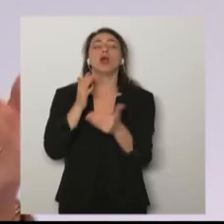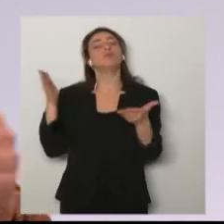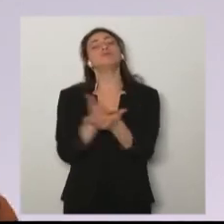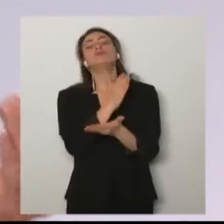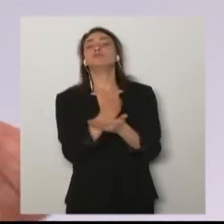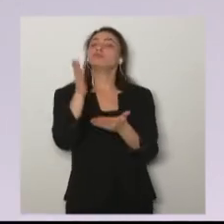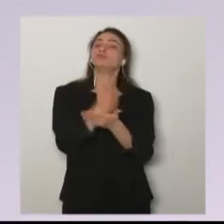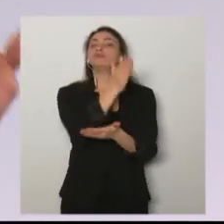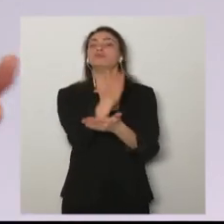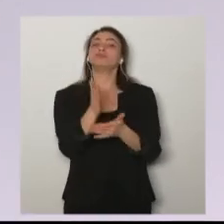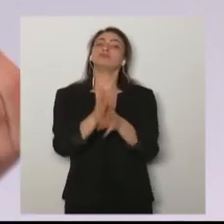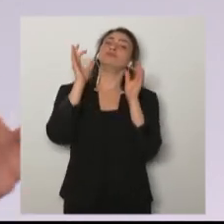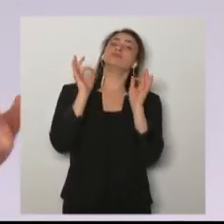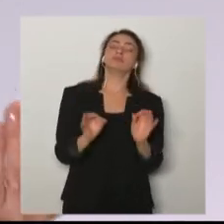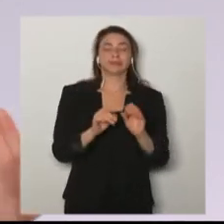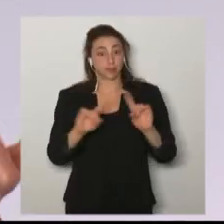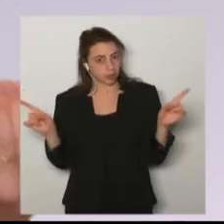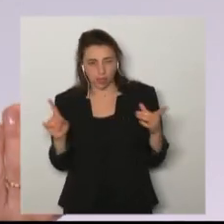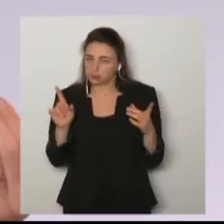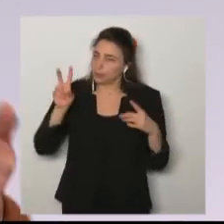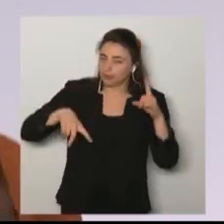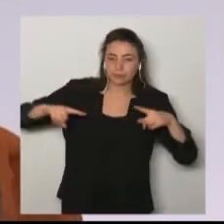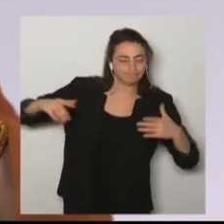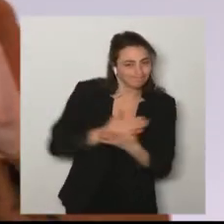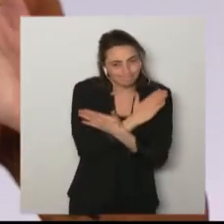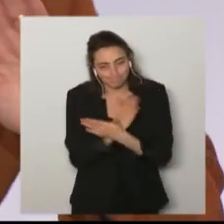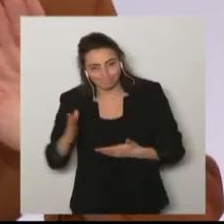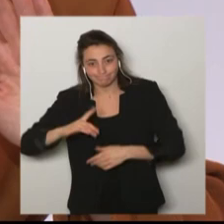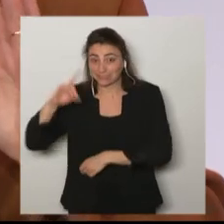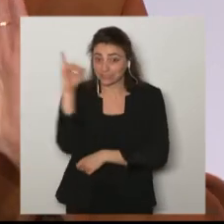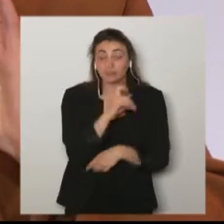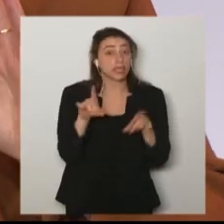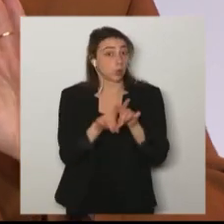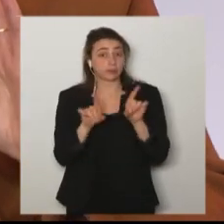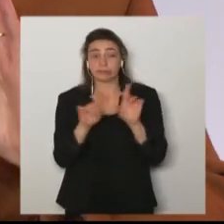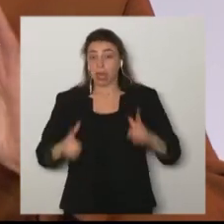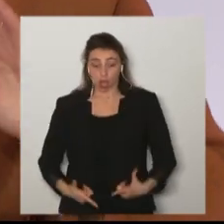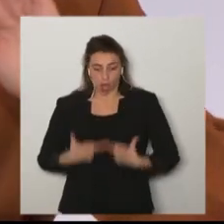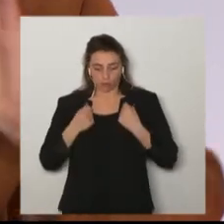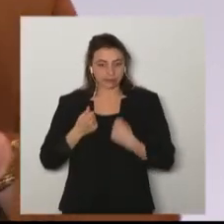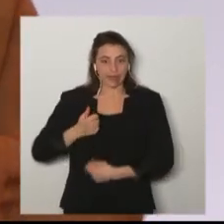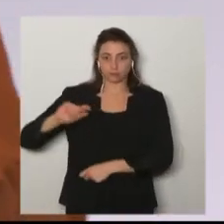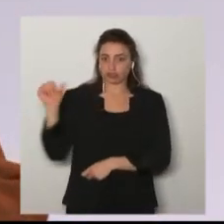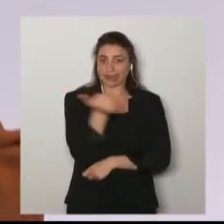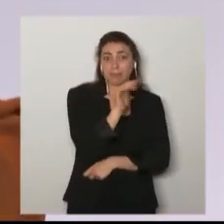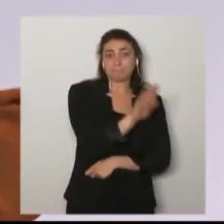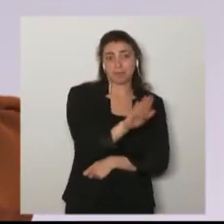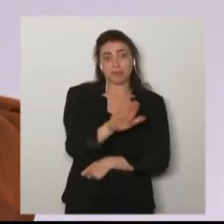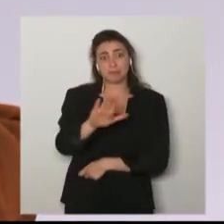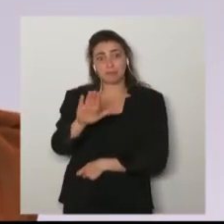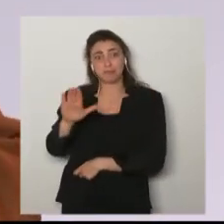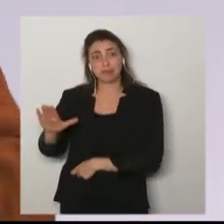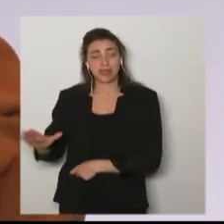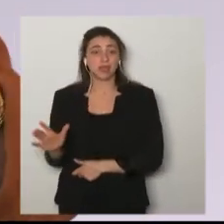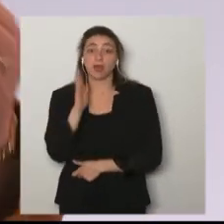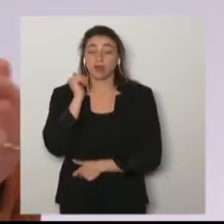many trajectories make it also more difficult to manage. So employers refrain a bit. They have their dilemmas. They